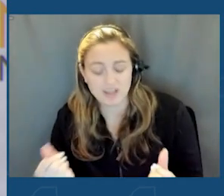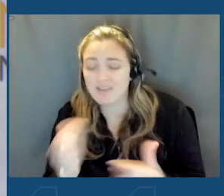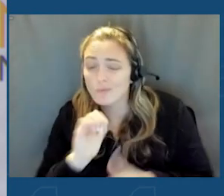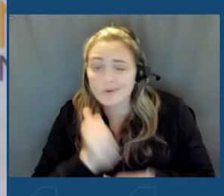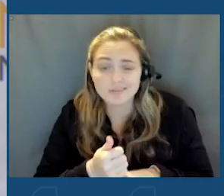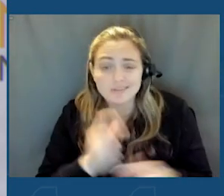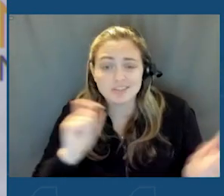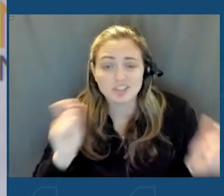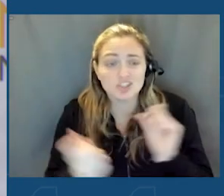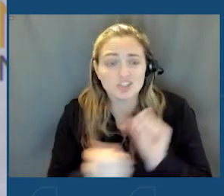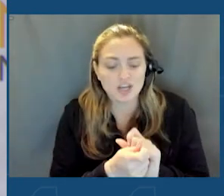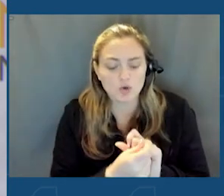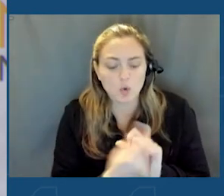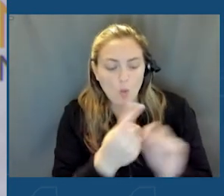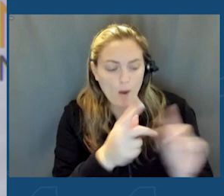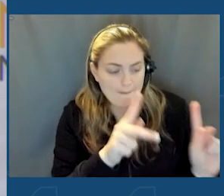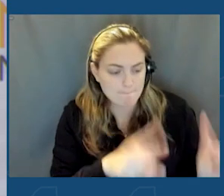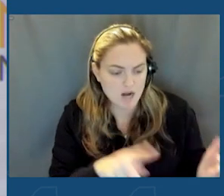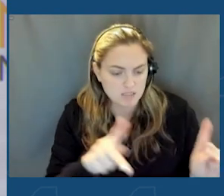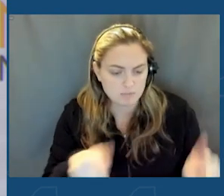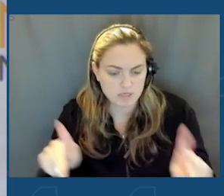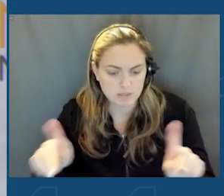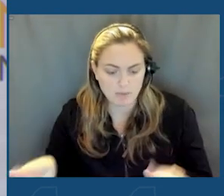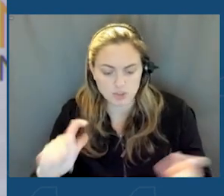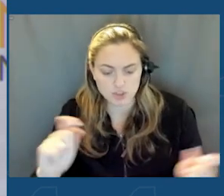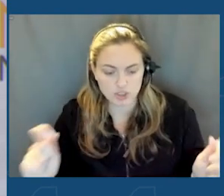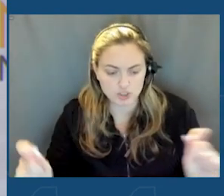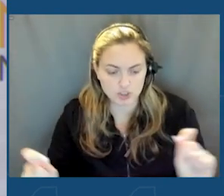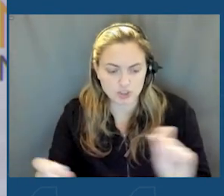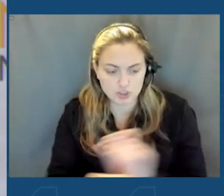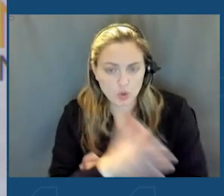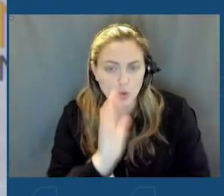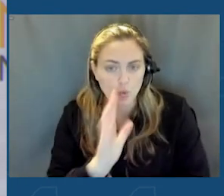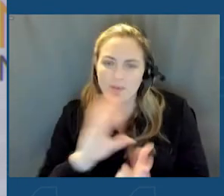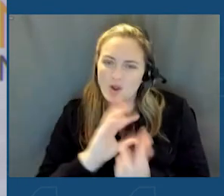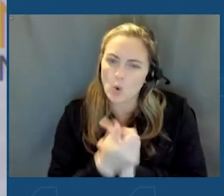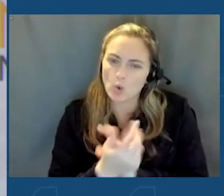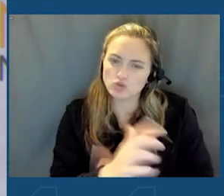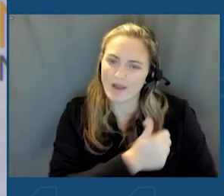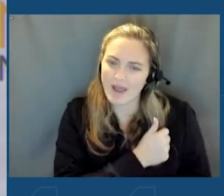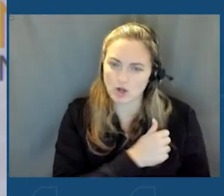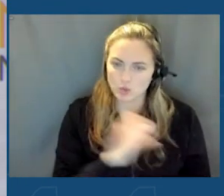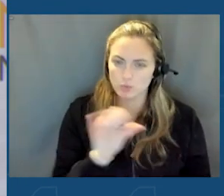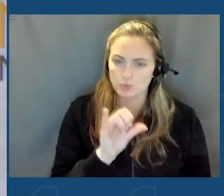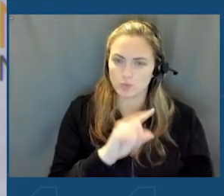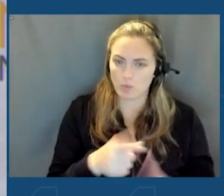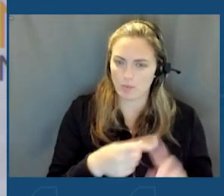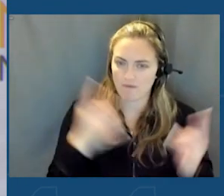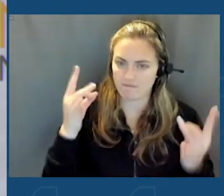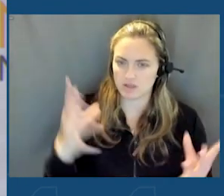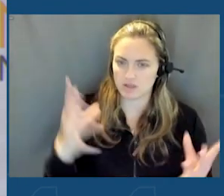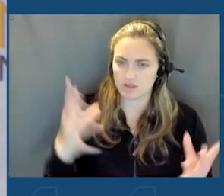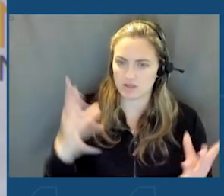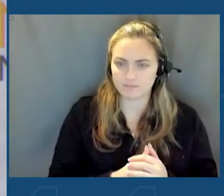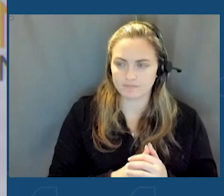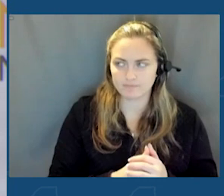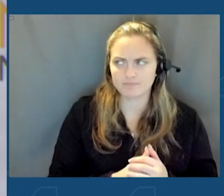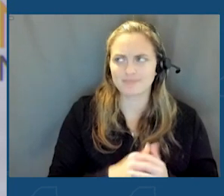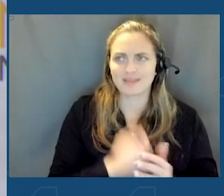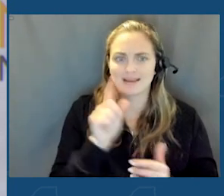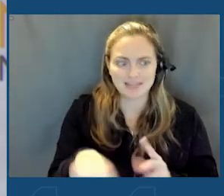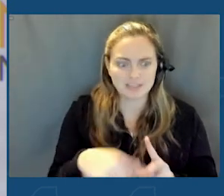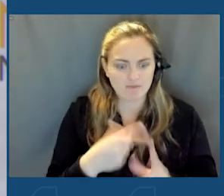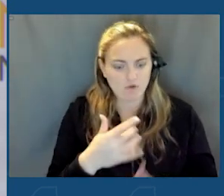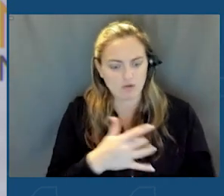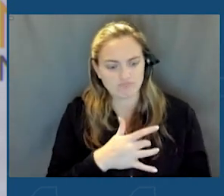person at a time, but we really want to change cultural attitudes about violence. And that needs to come from within.